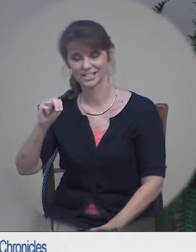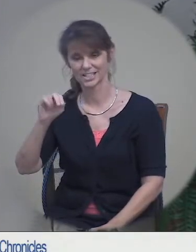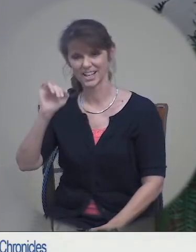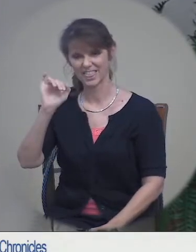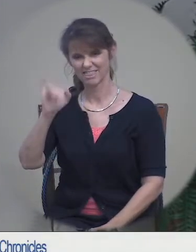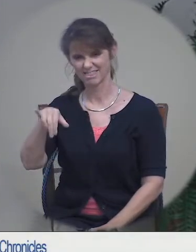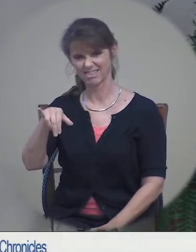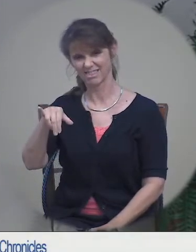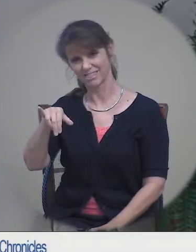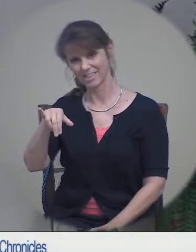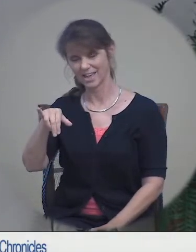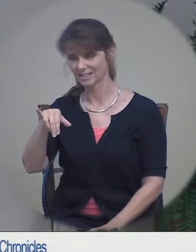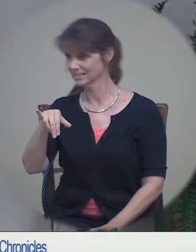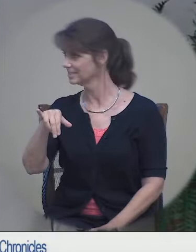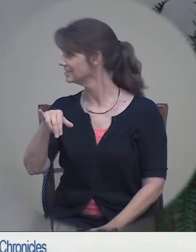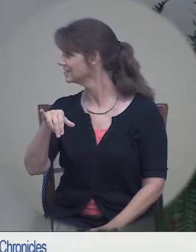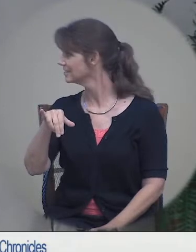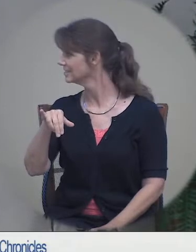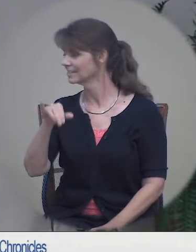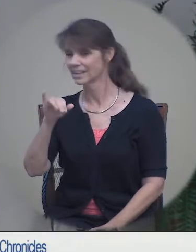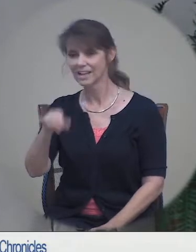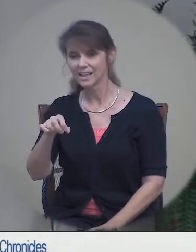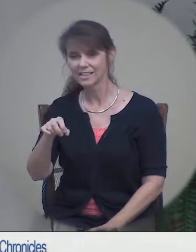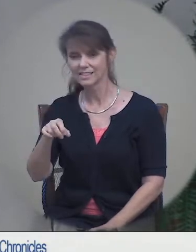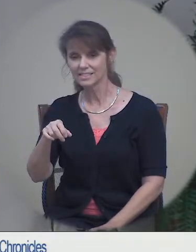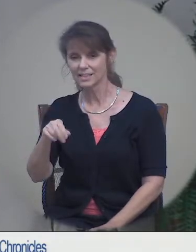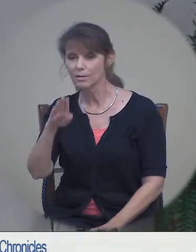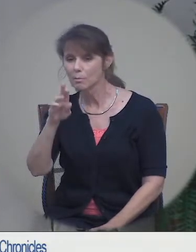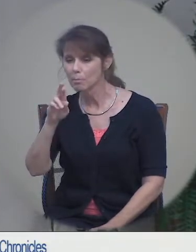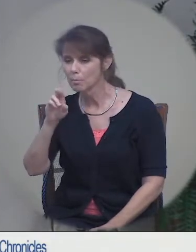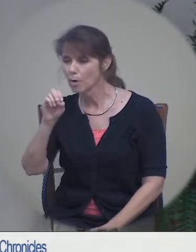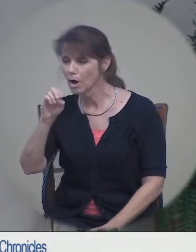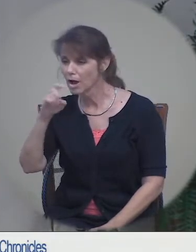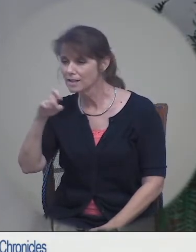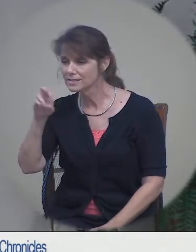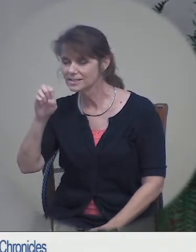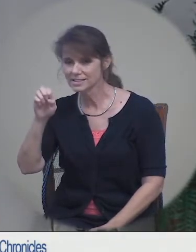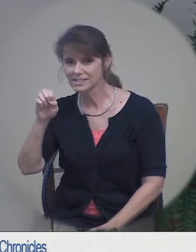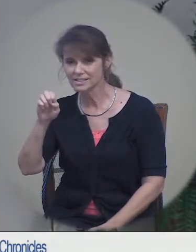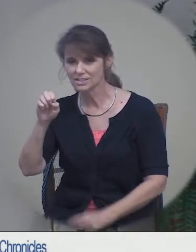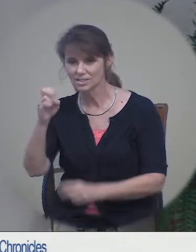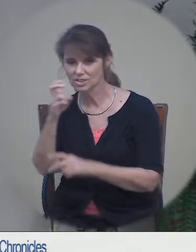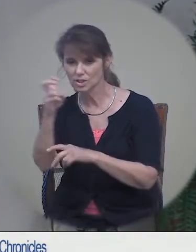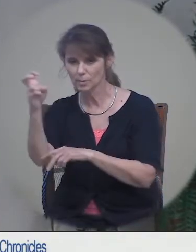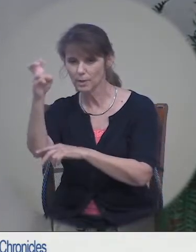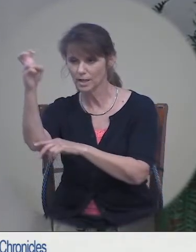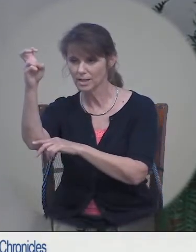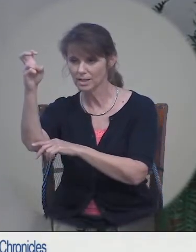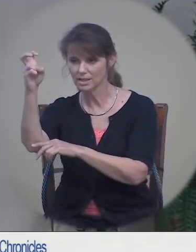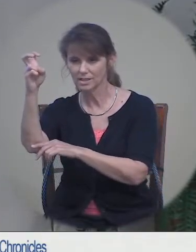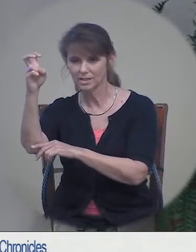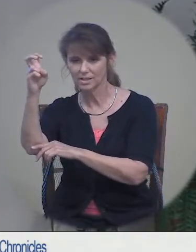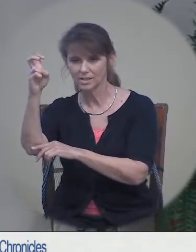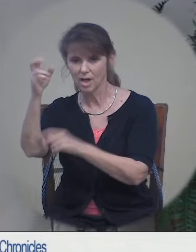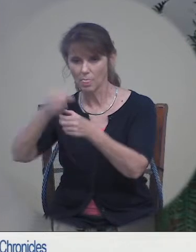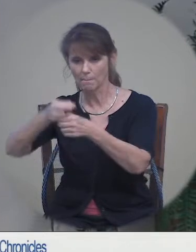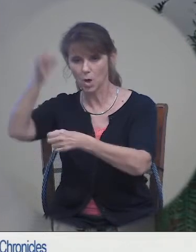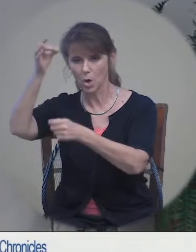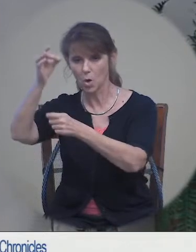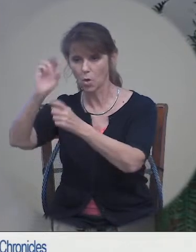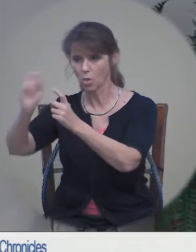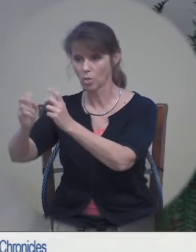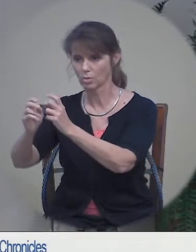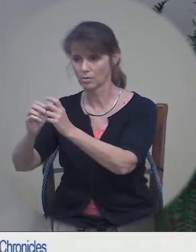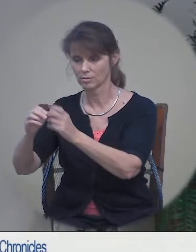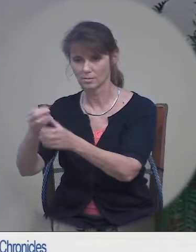the fiery serpent, the bronze serpent that was raised up on a pole when the fiery serpents came into the camp back in the